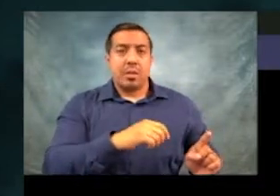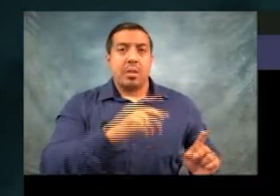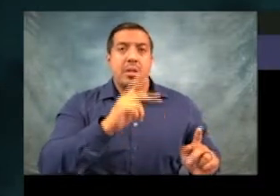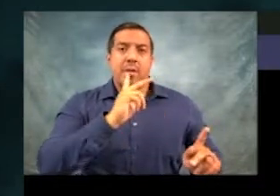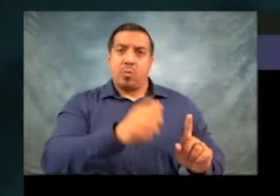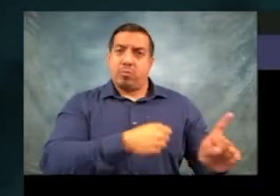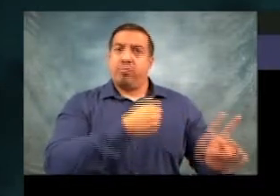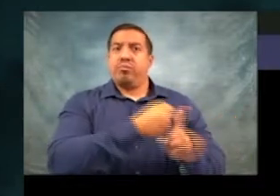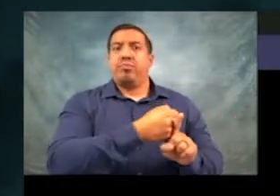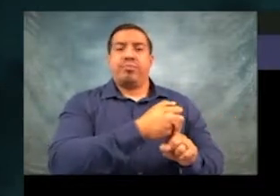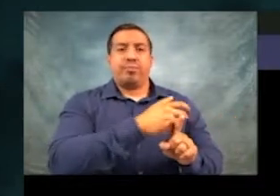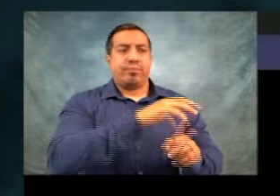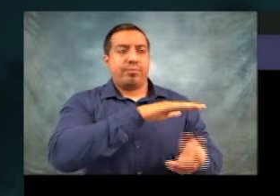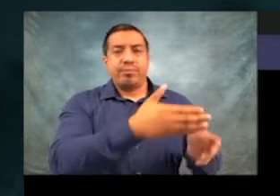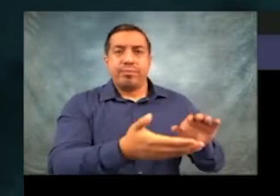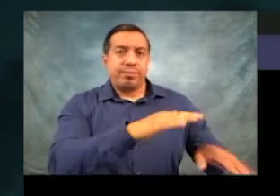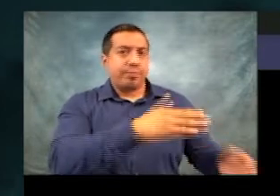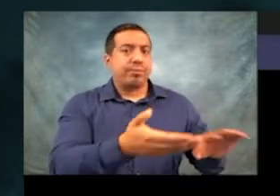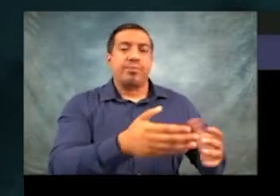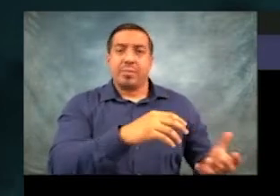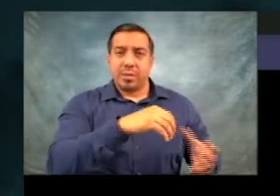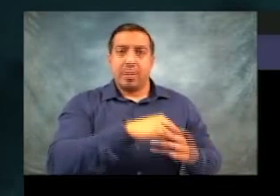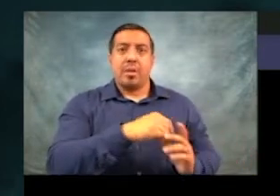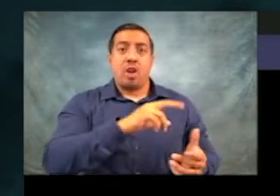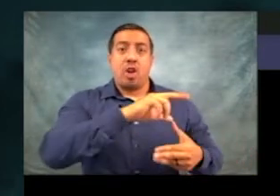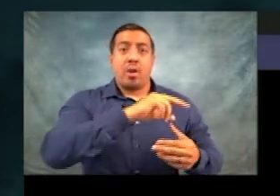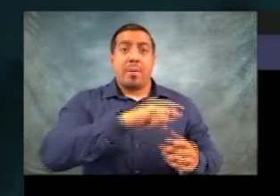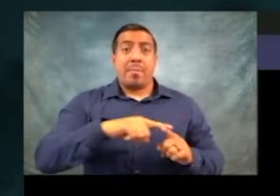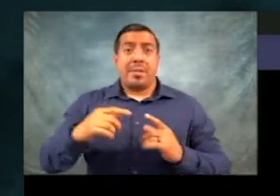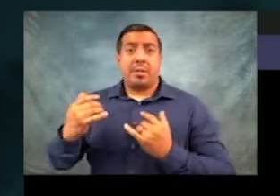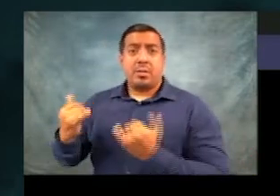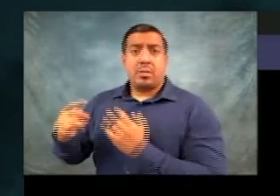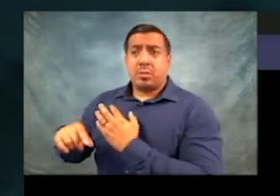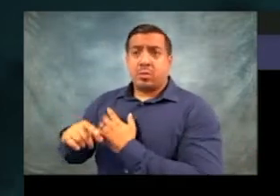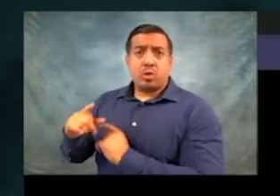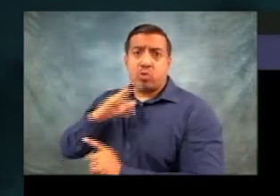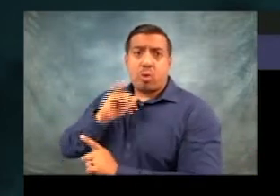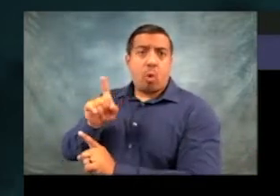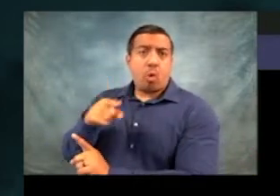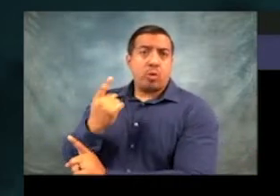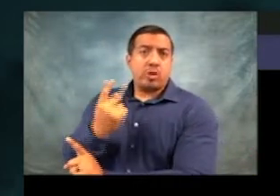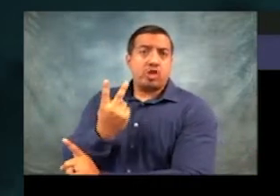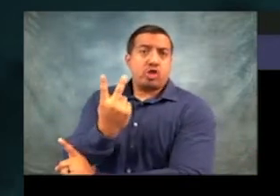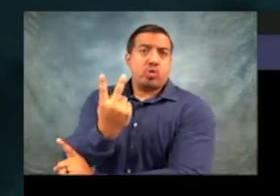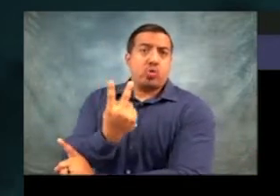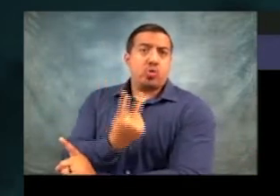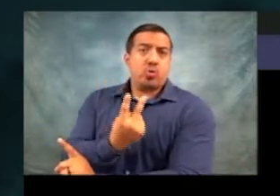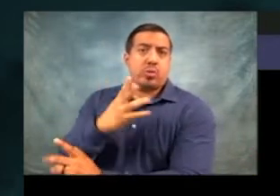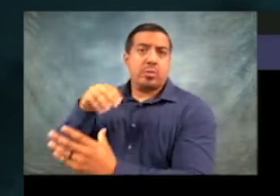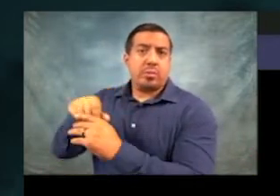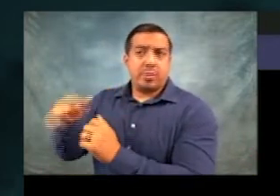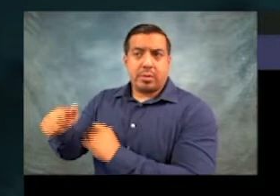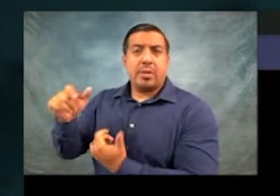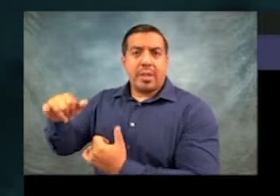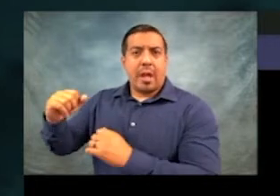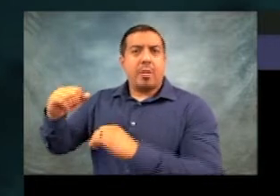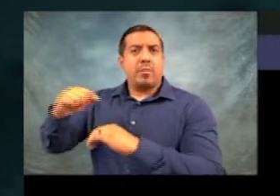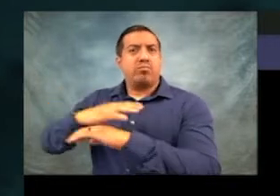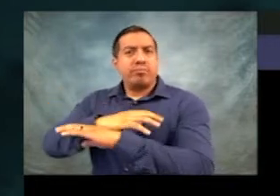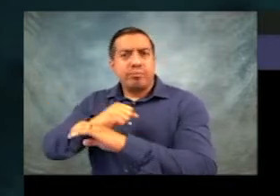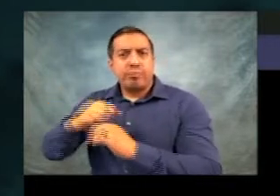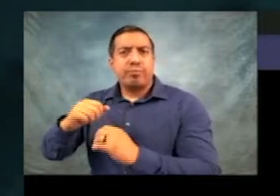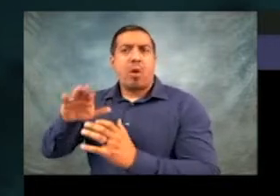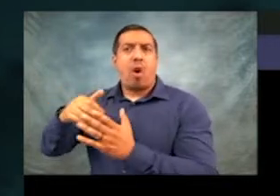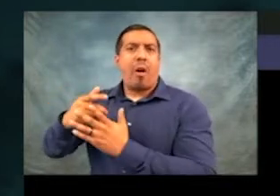of the direct fatalities in hurricanes, yet there are only two non-fatalities attributed to storm surge, despite all